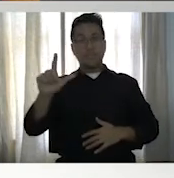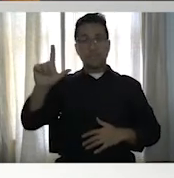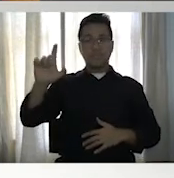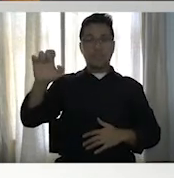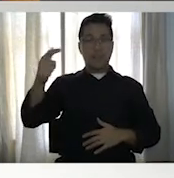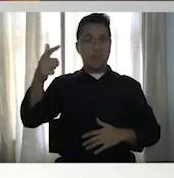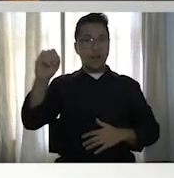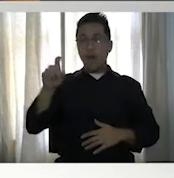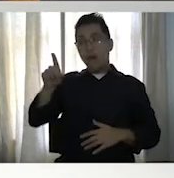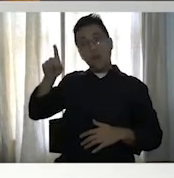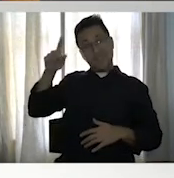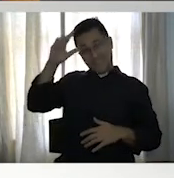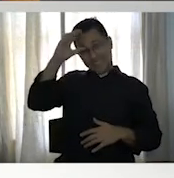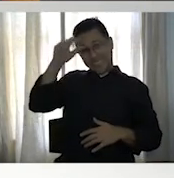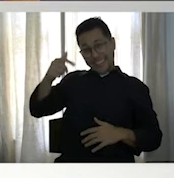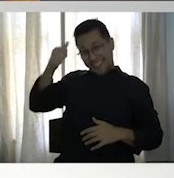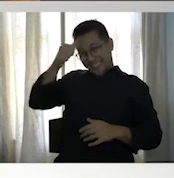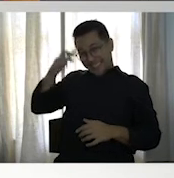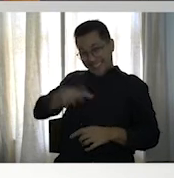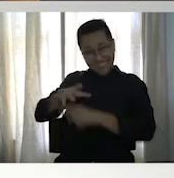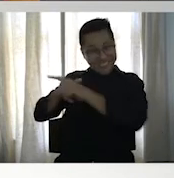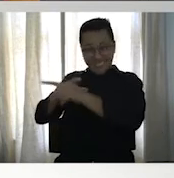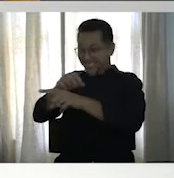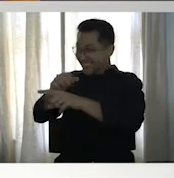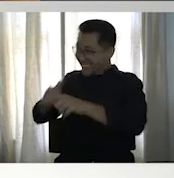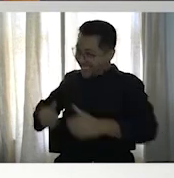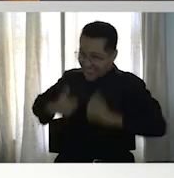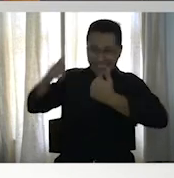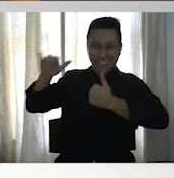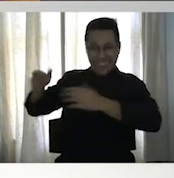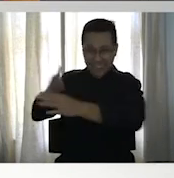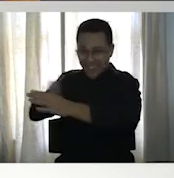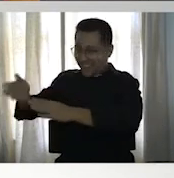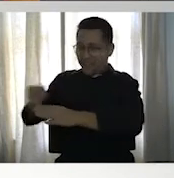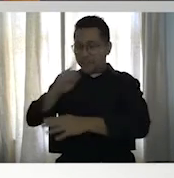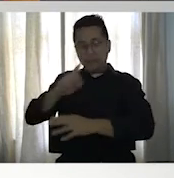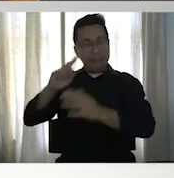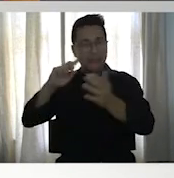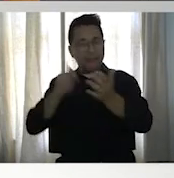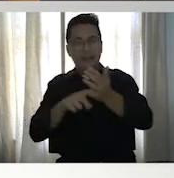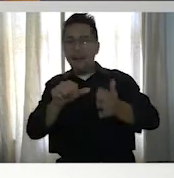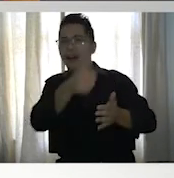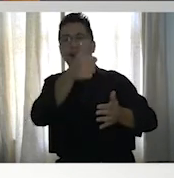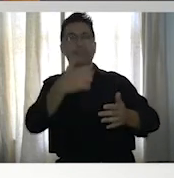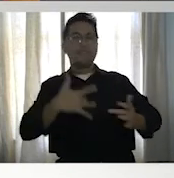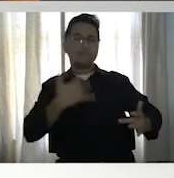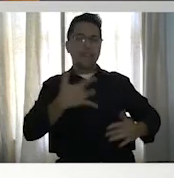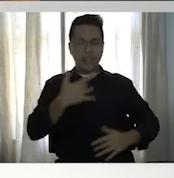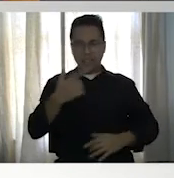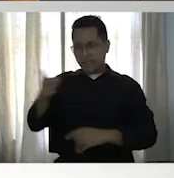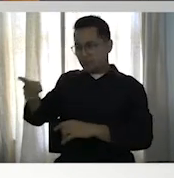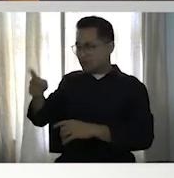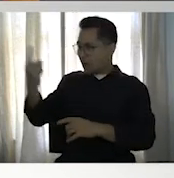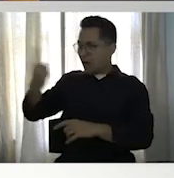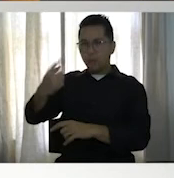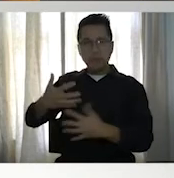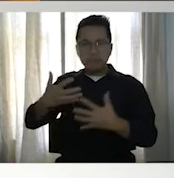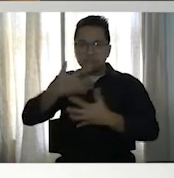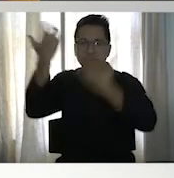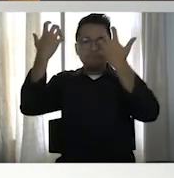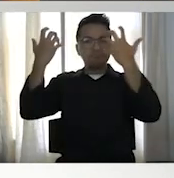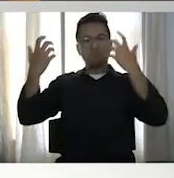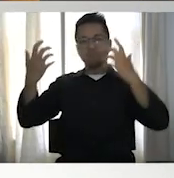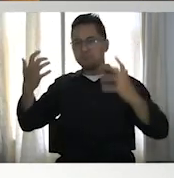he lived in the red zone. He couldn't identify any other feeling other than being in the red zone. Angry,